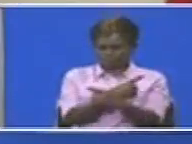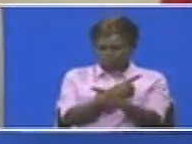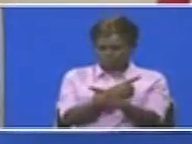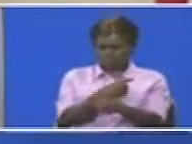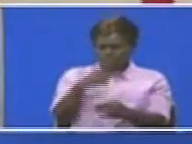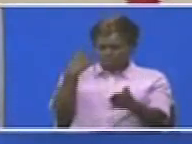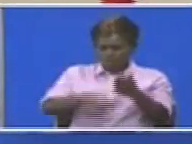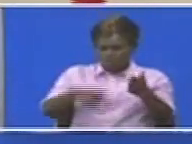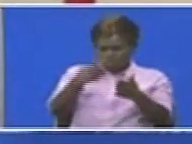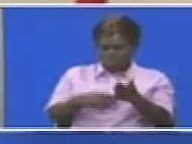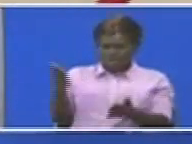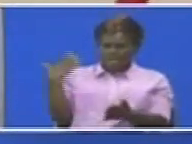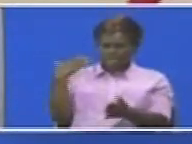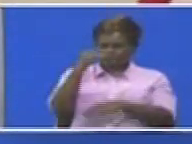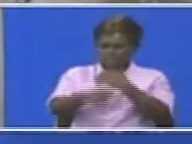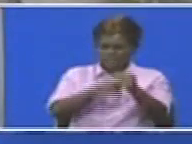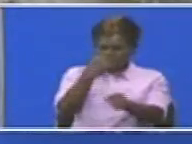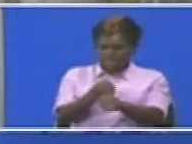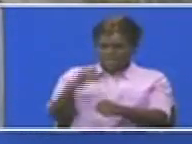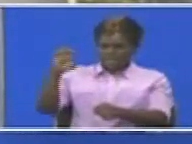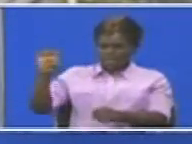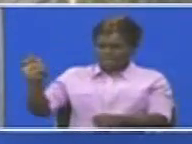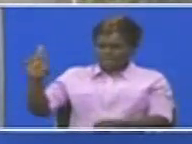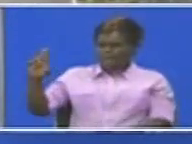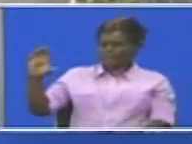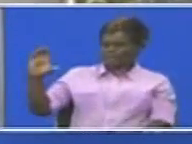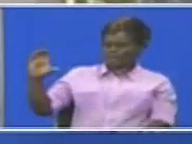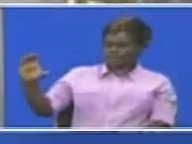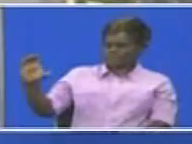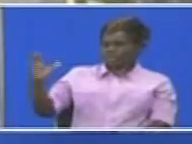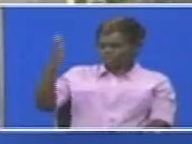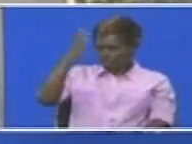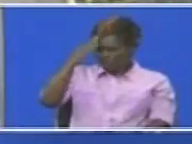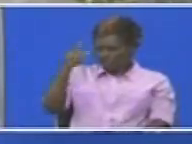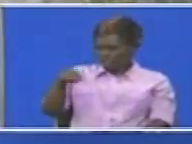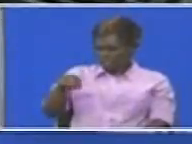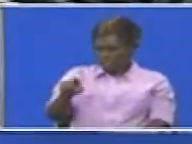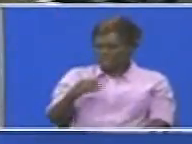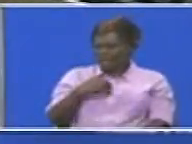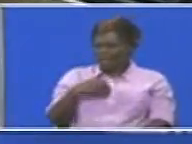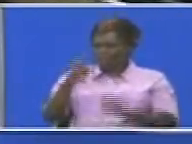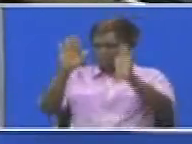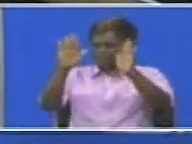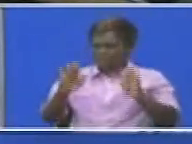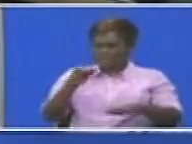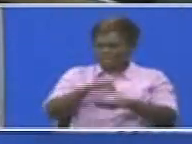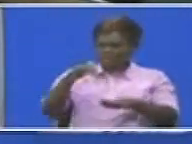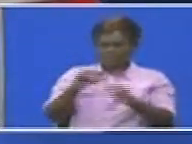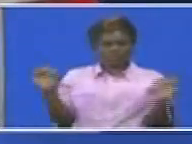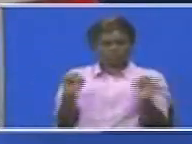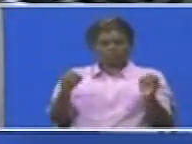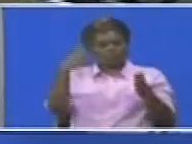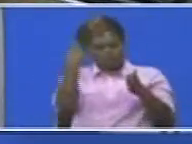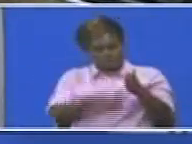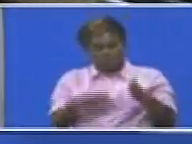on diesel in December last year, ERC Director General notes that this will not have a significant impact in the cost of the